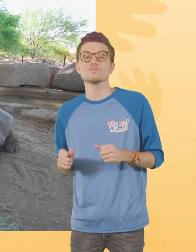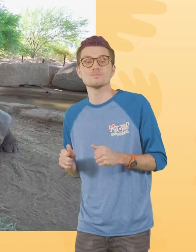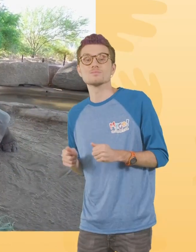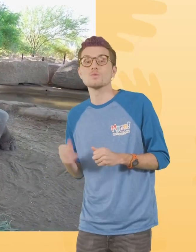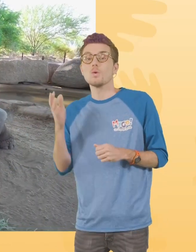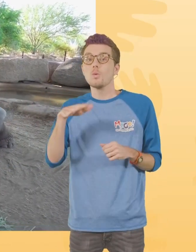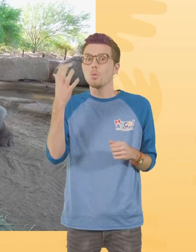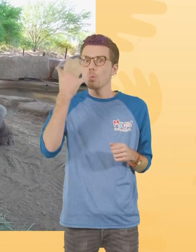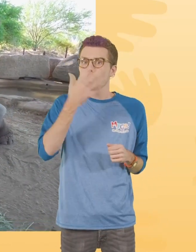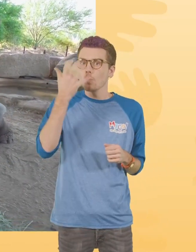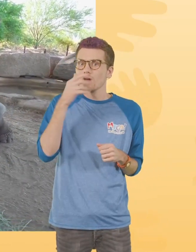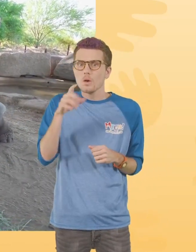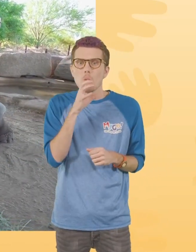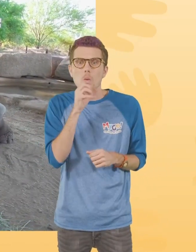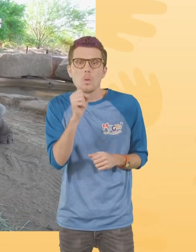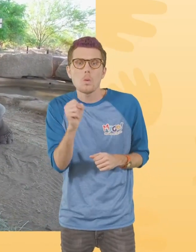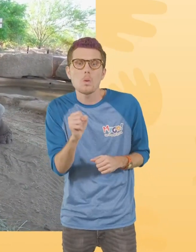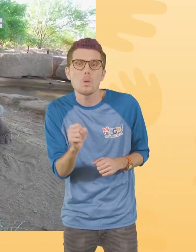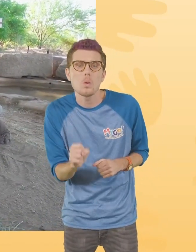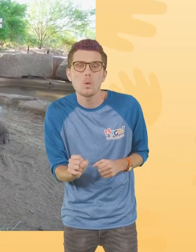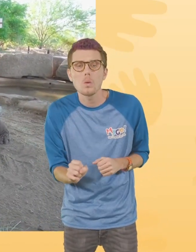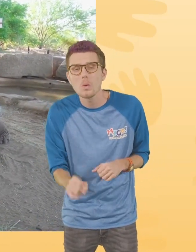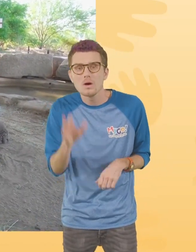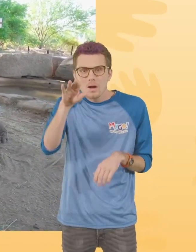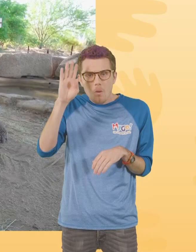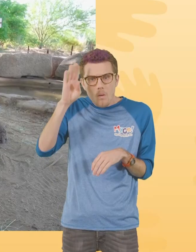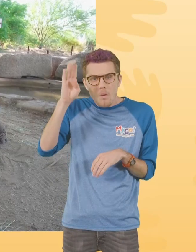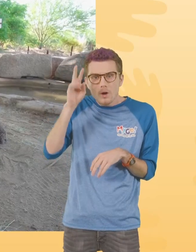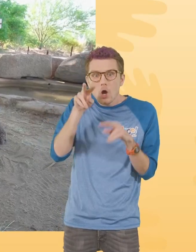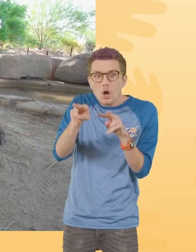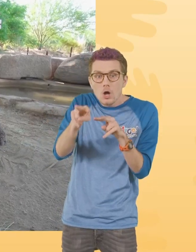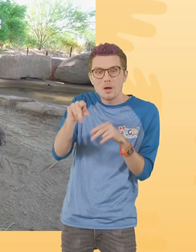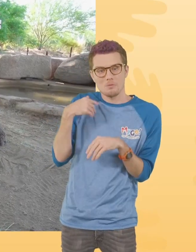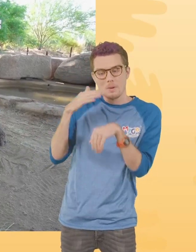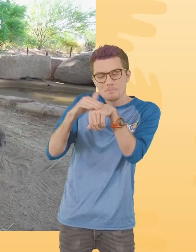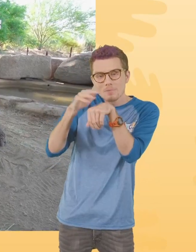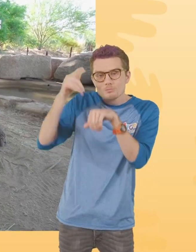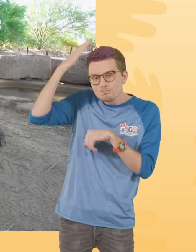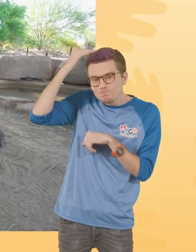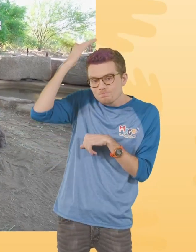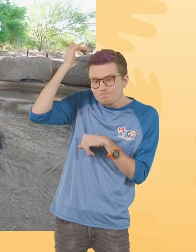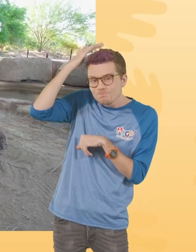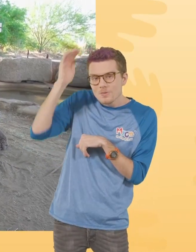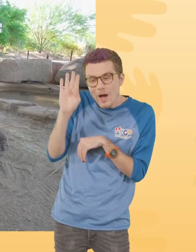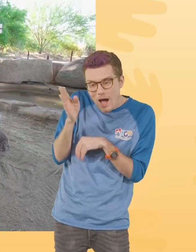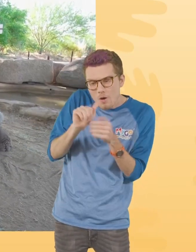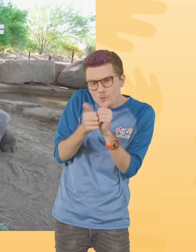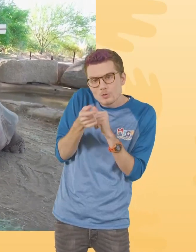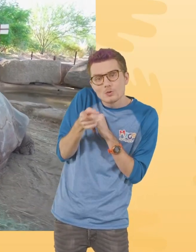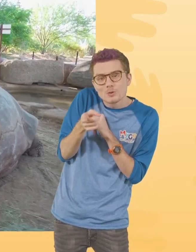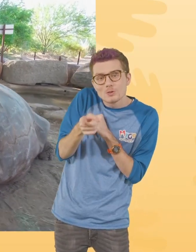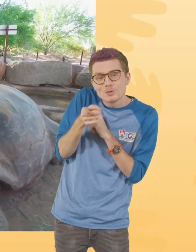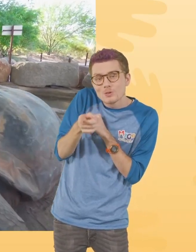that's really old. Oh, hello. Hey, check this out. I'll pet this tortoise's